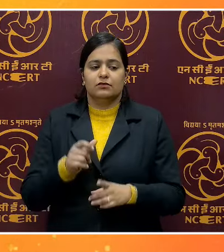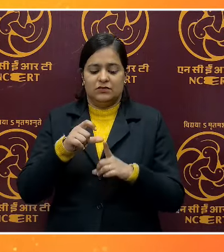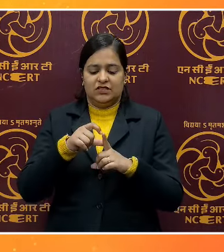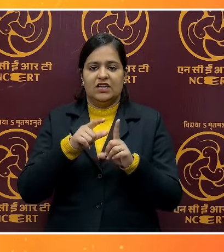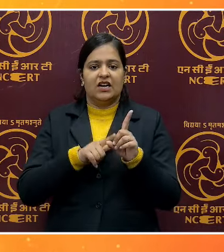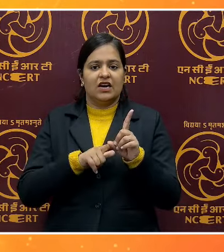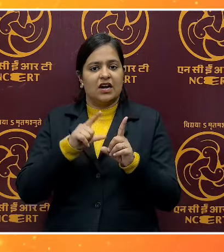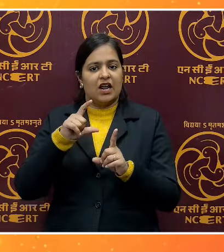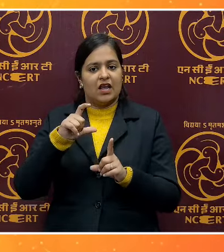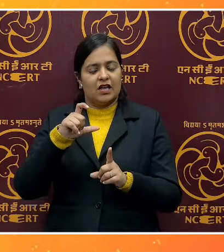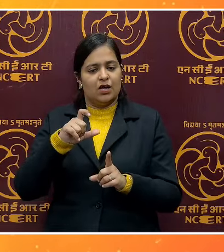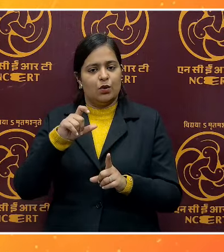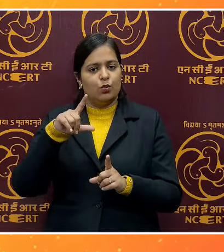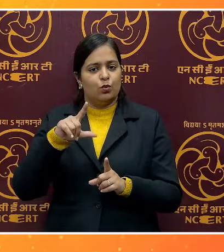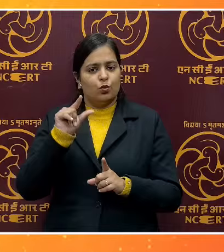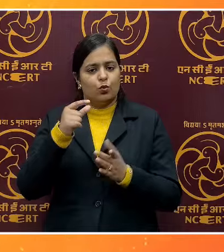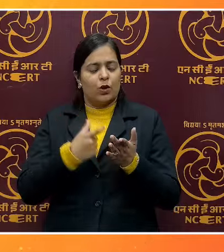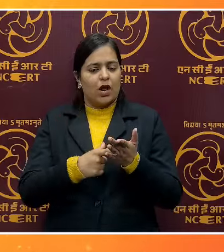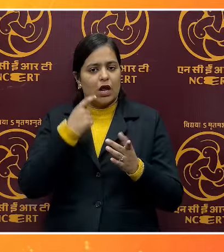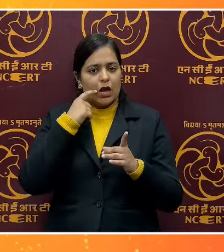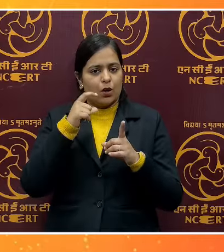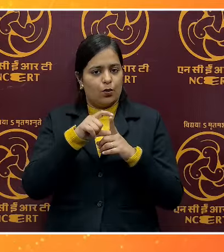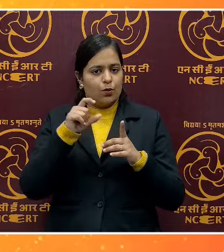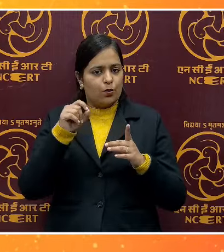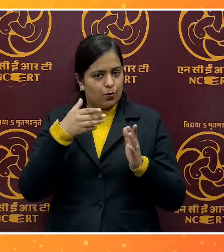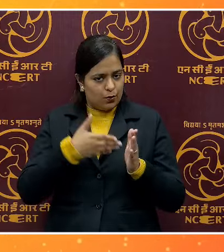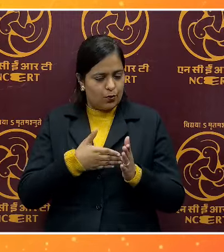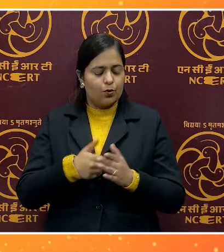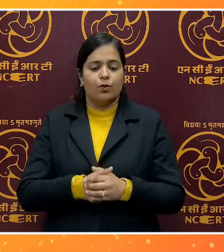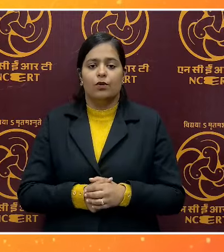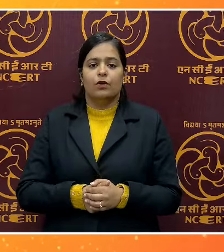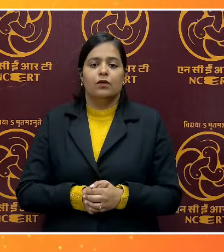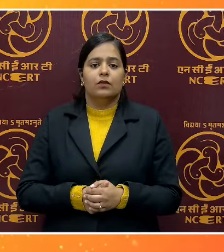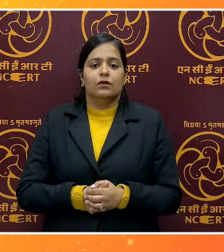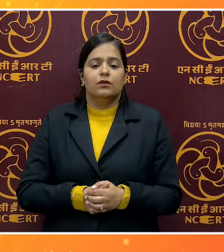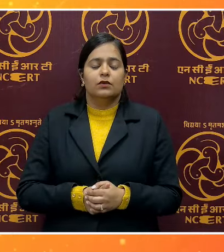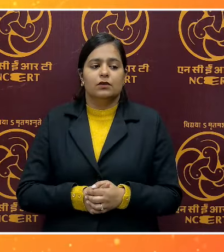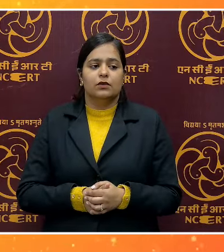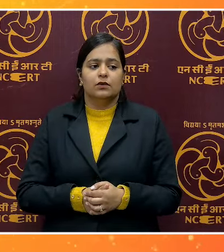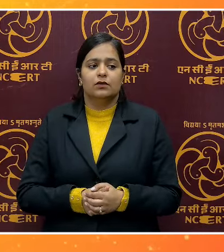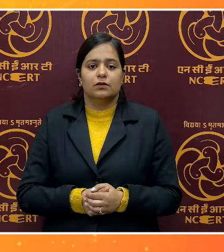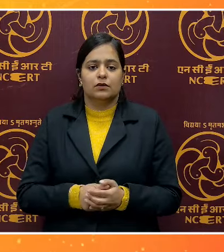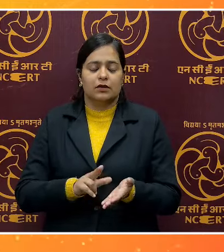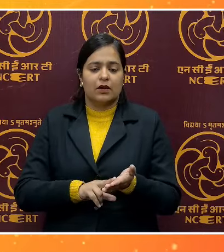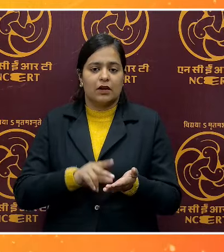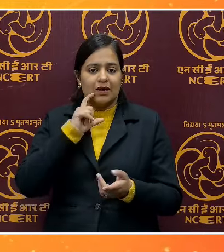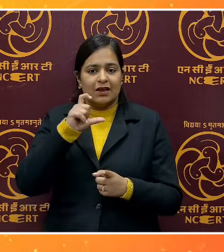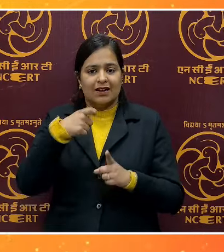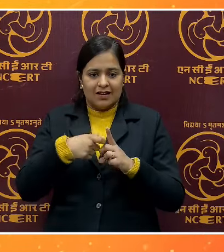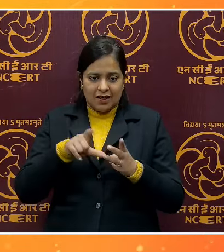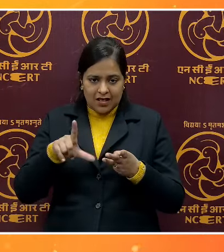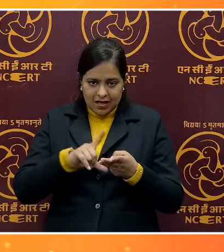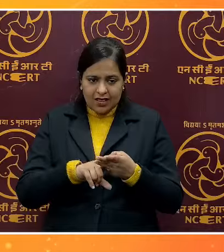dichlorido, bis, triphenyl phosphine, nickel second.